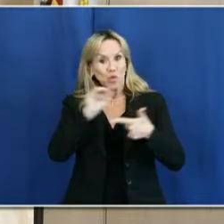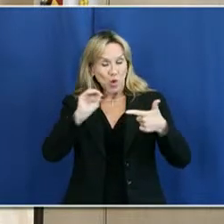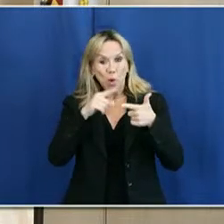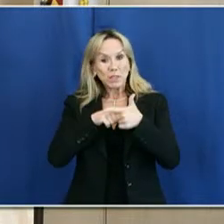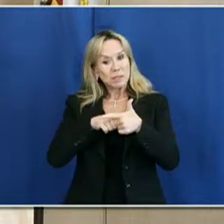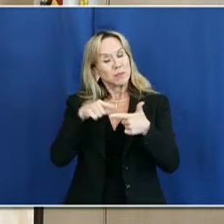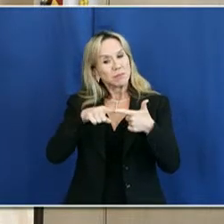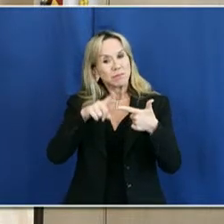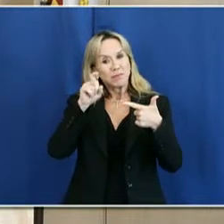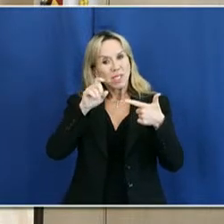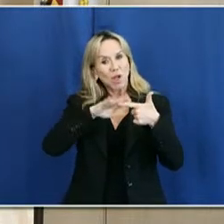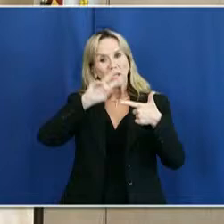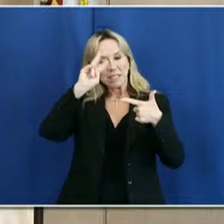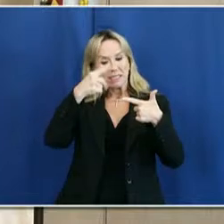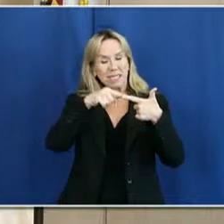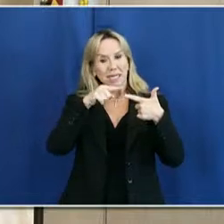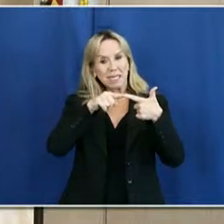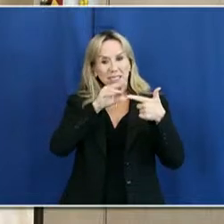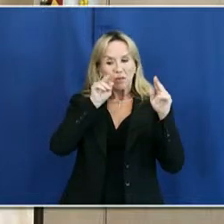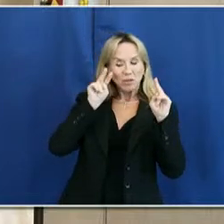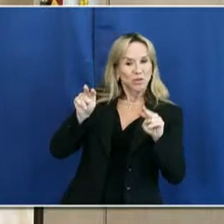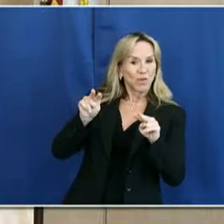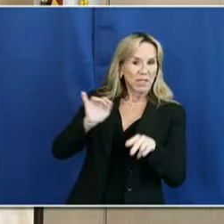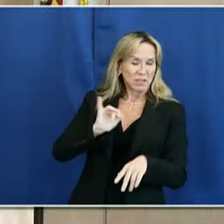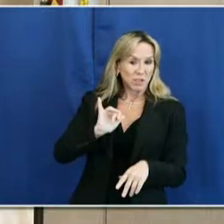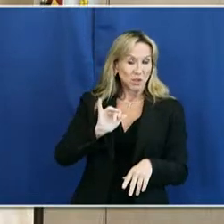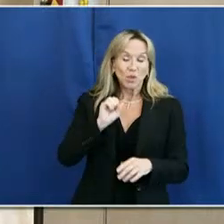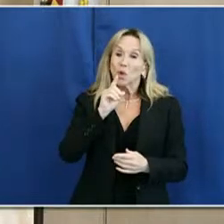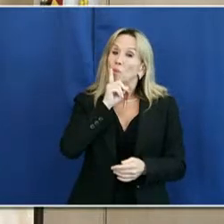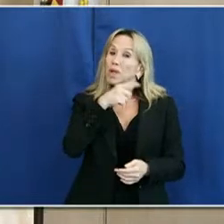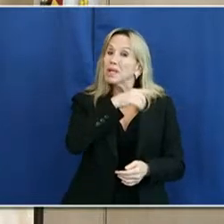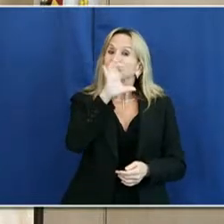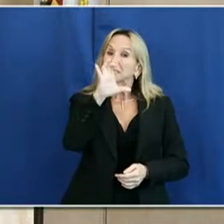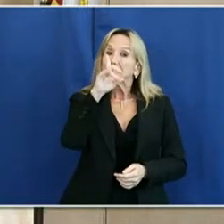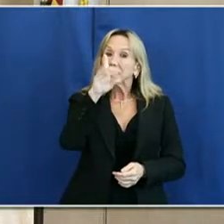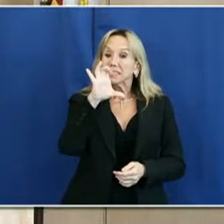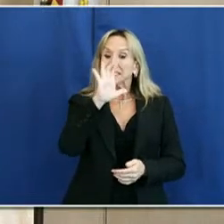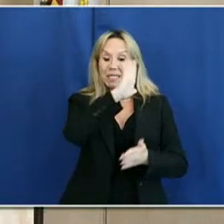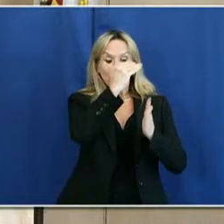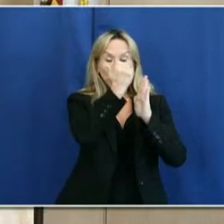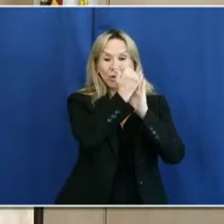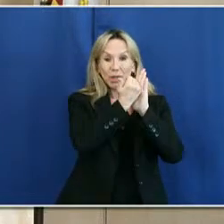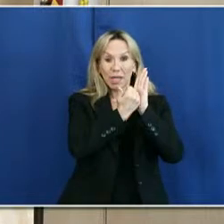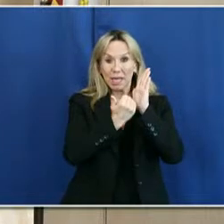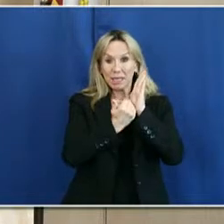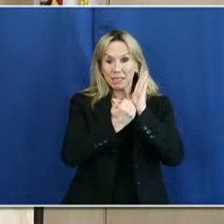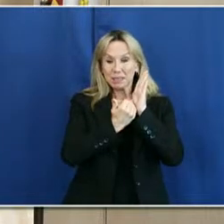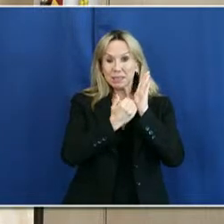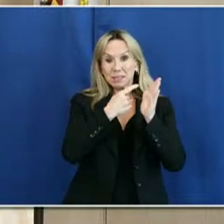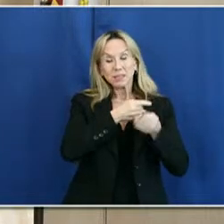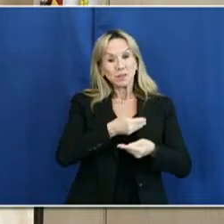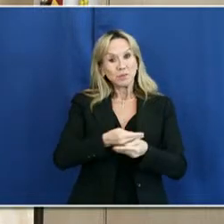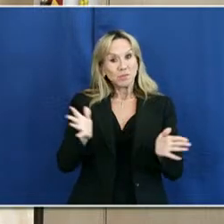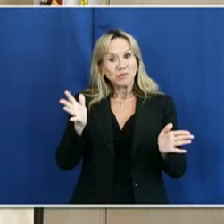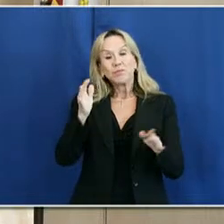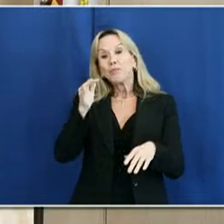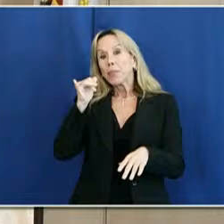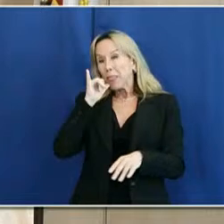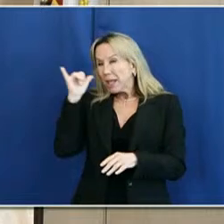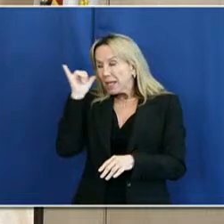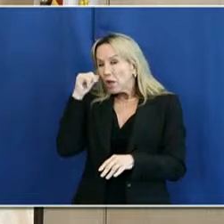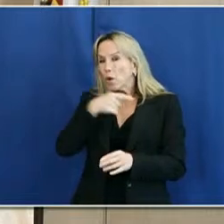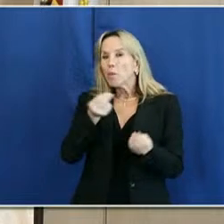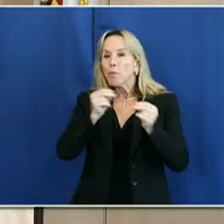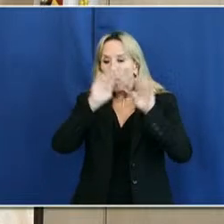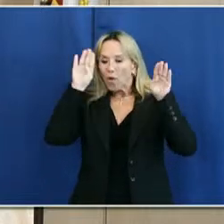individuals, and the fifth on surveillance. So the CDC's guidance that was issued on yesterday is